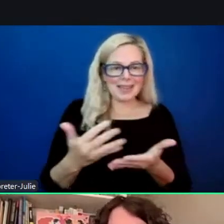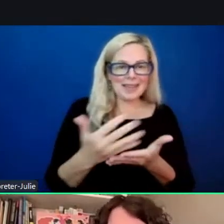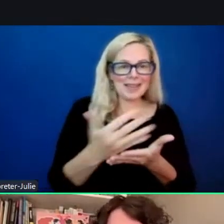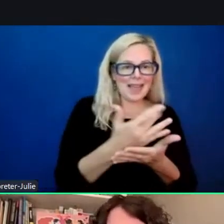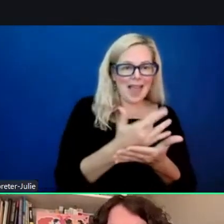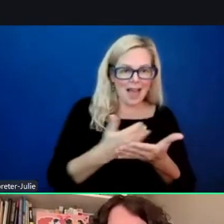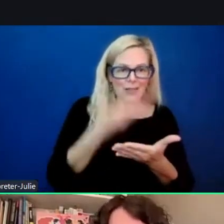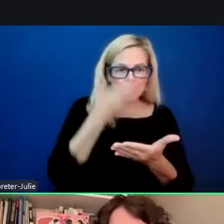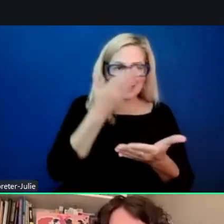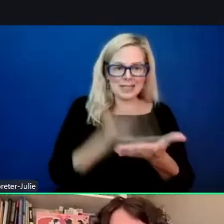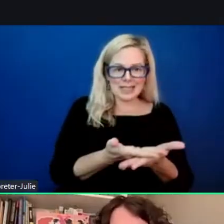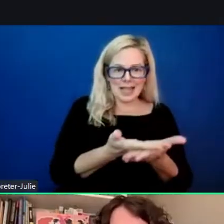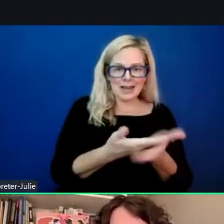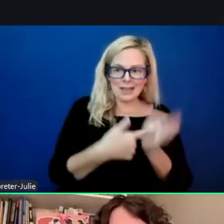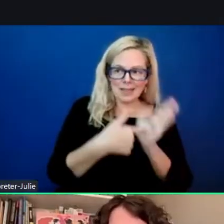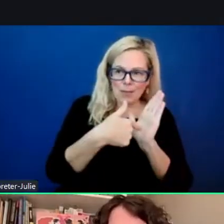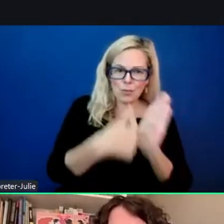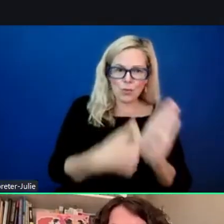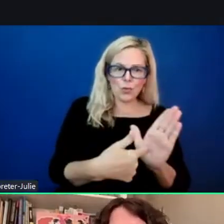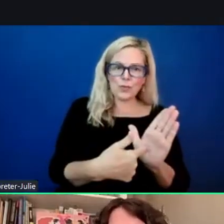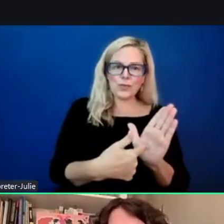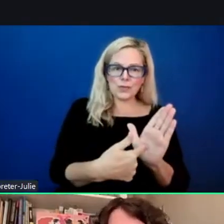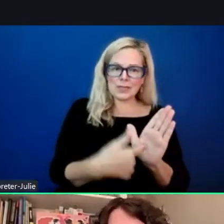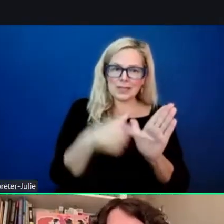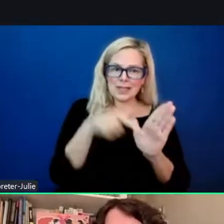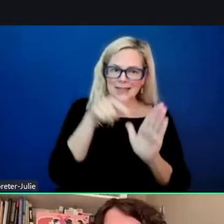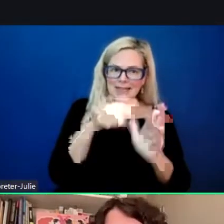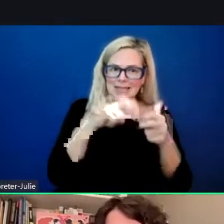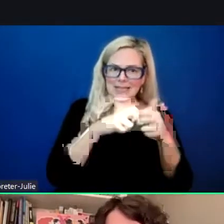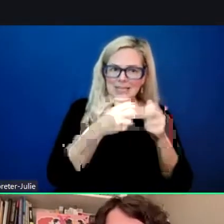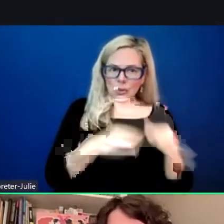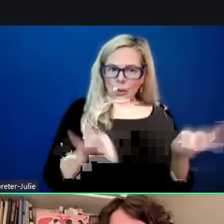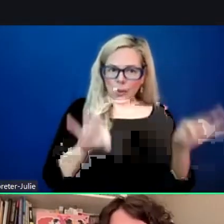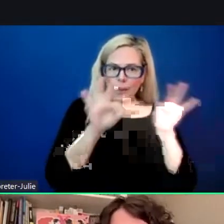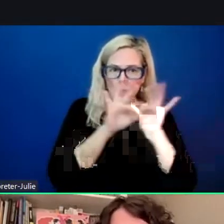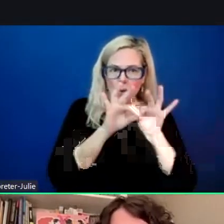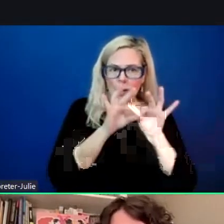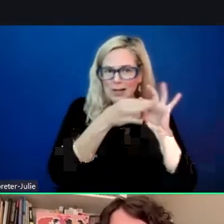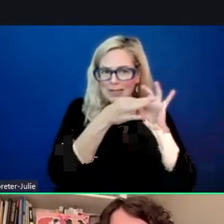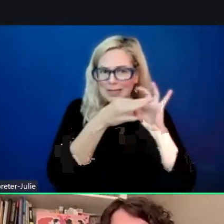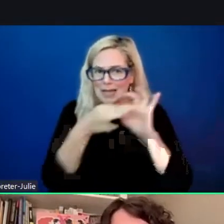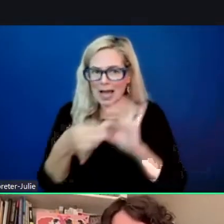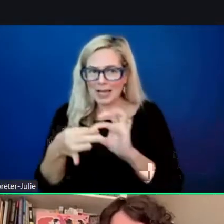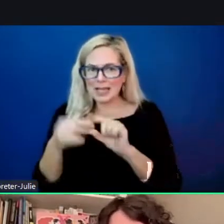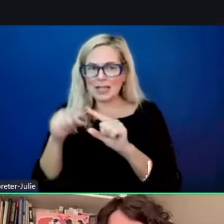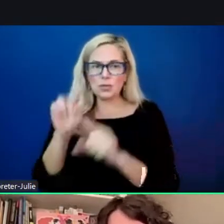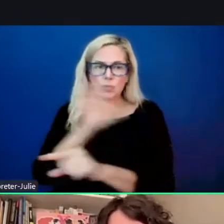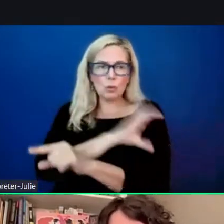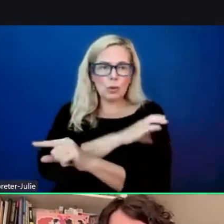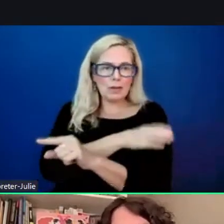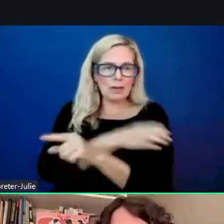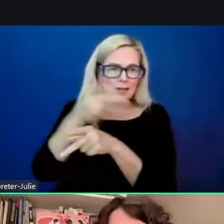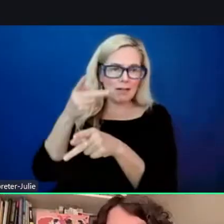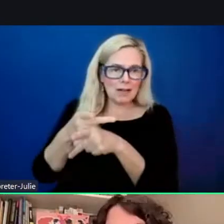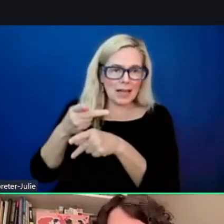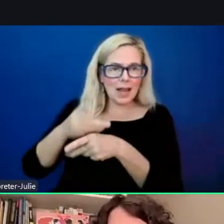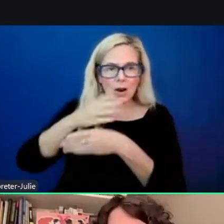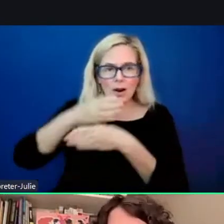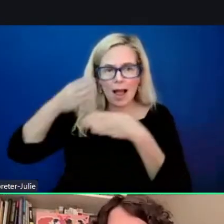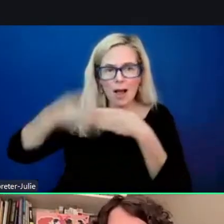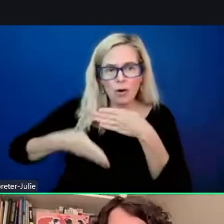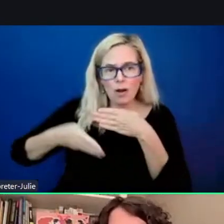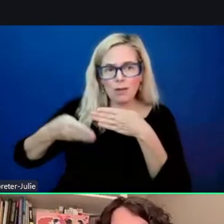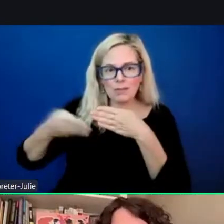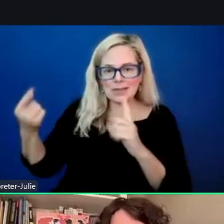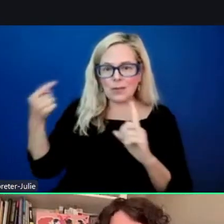proves how important this issue is and tying it directly to clinical care and clinical outcomes and what we all come